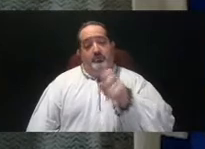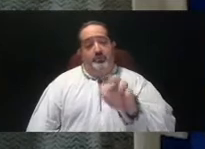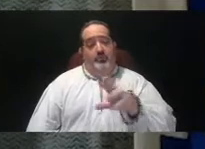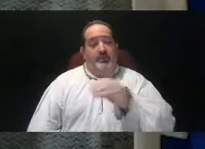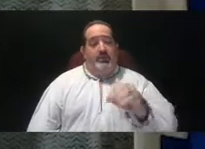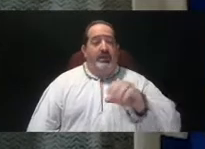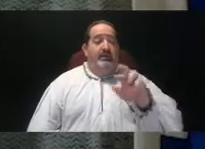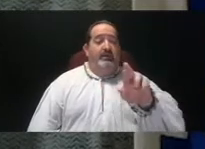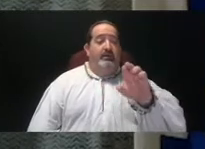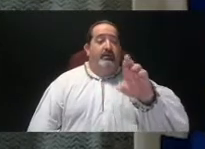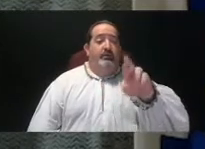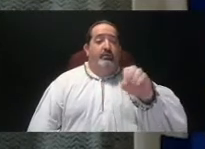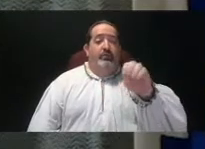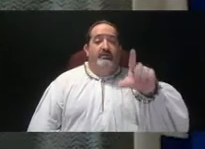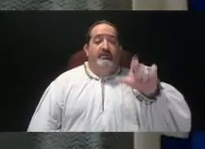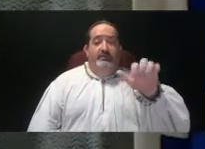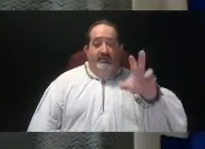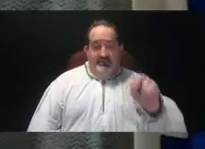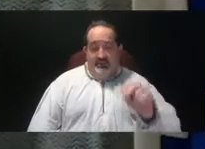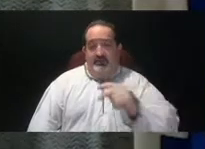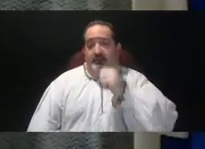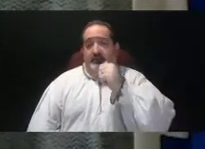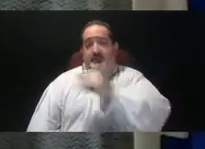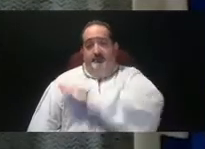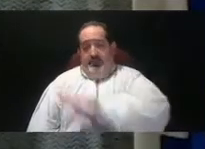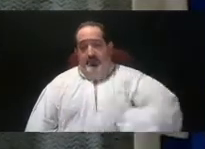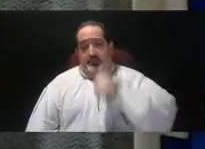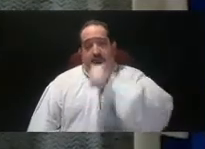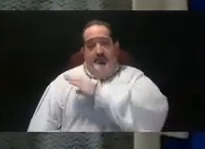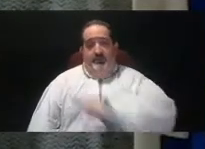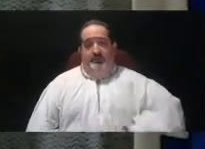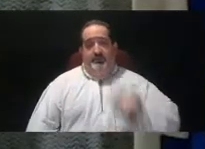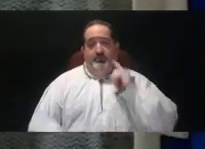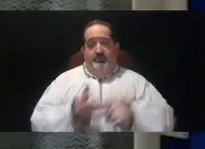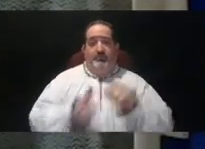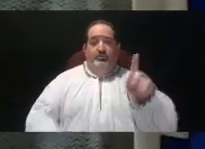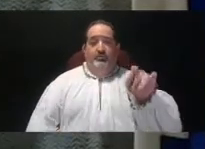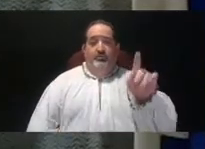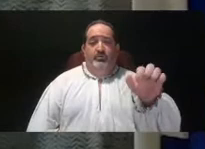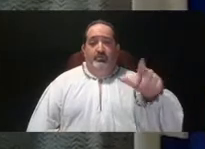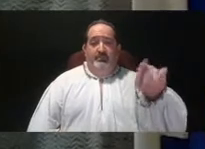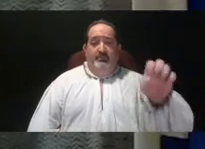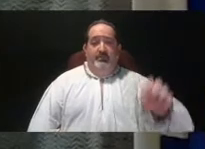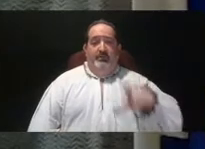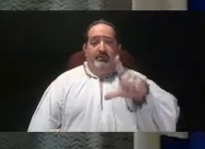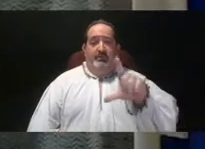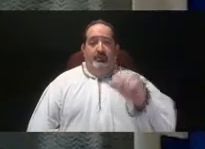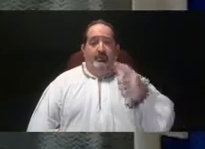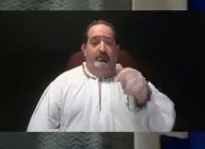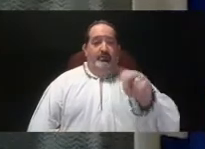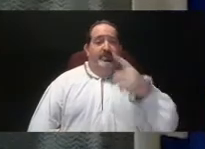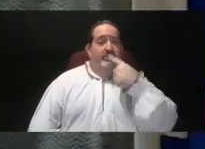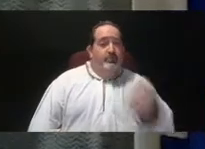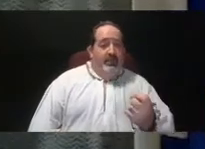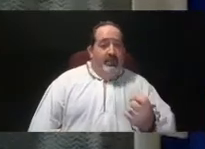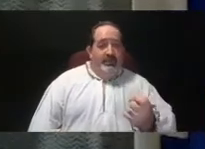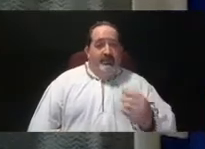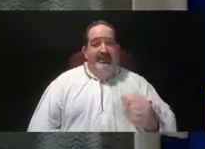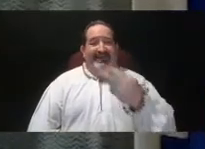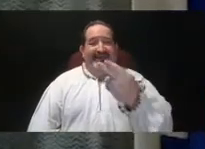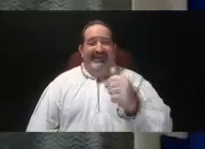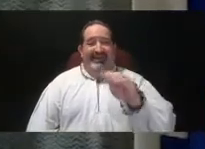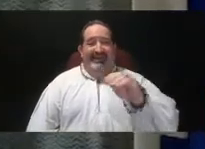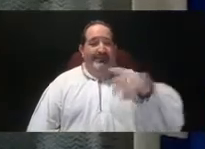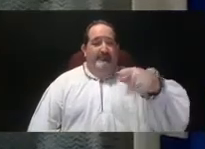Rasheen, Baron and Baroness of Donor, recognize Björger in Blackie, Logan the Red, Hampton